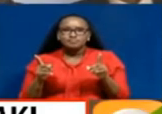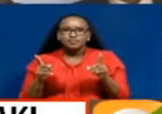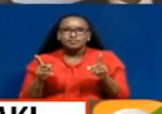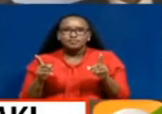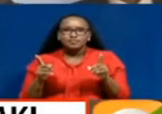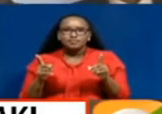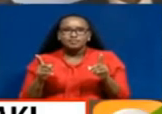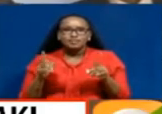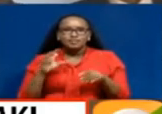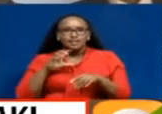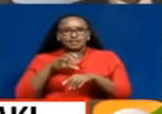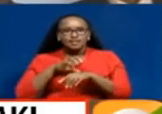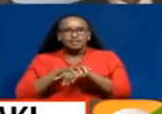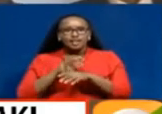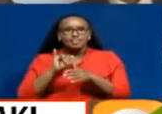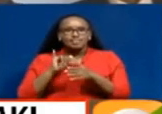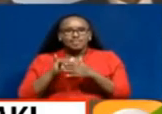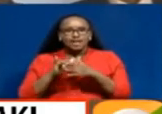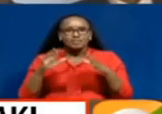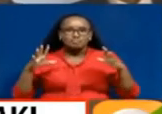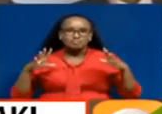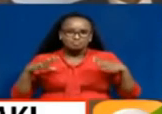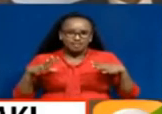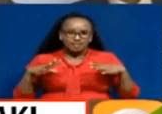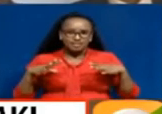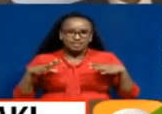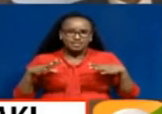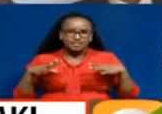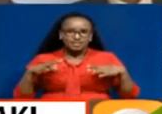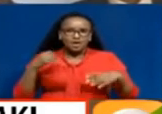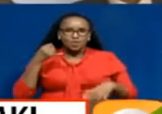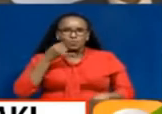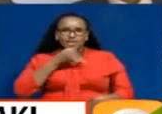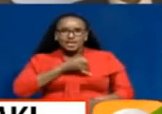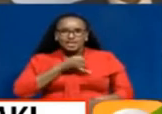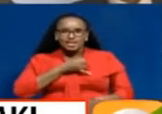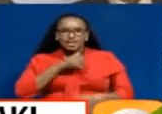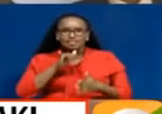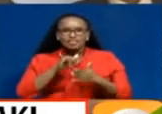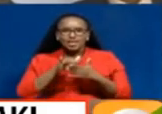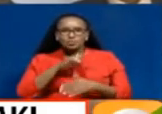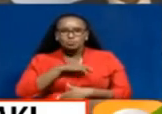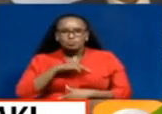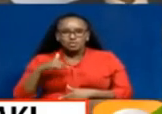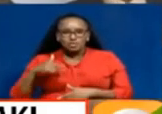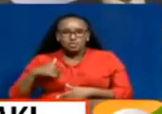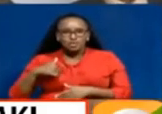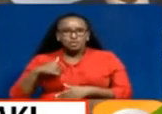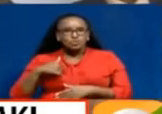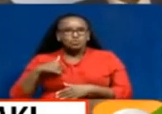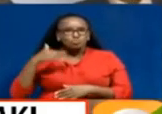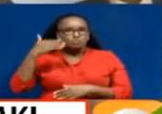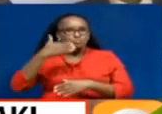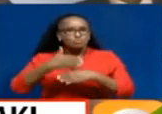I take pride in the heritage that we have built as a